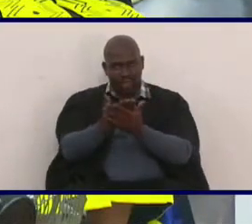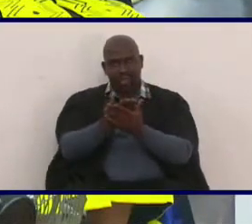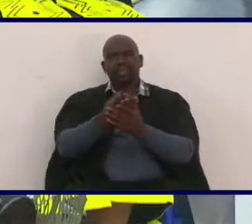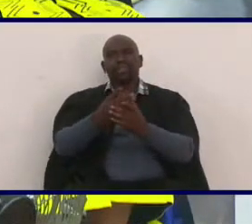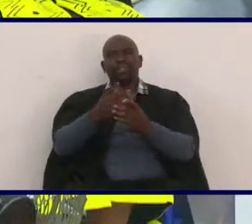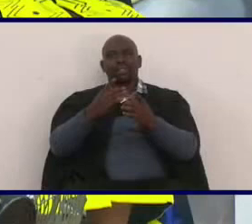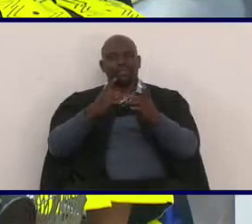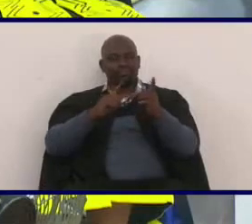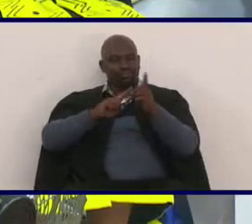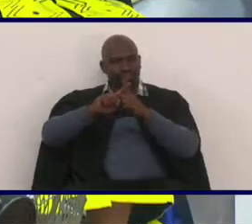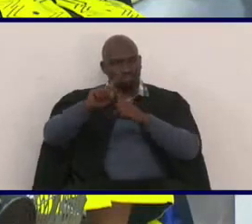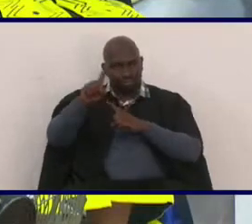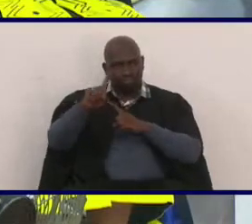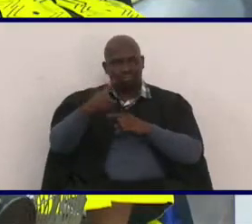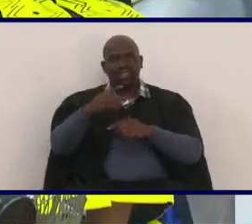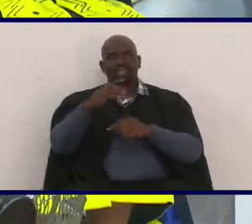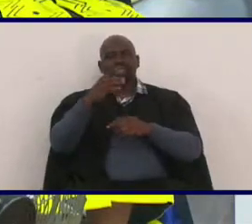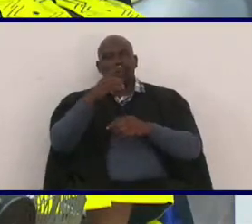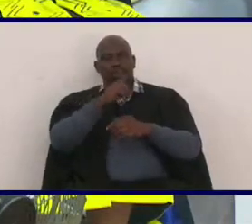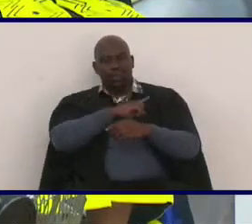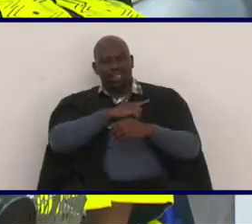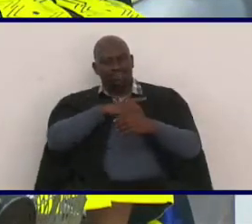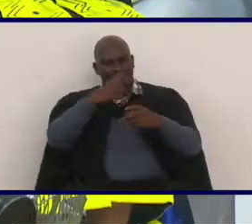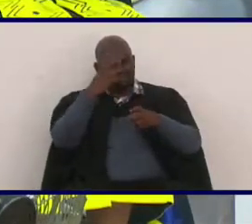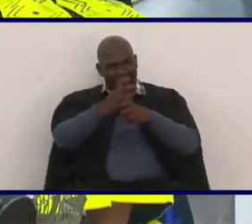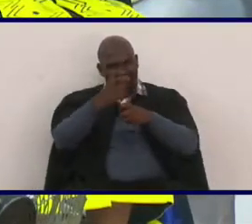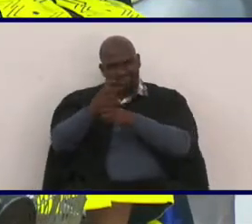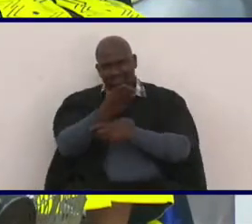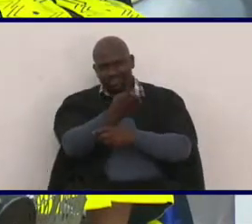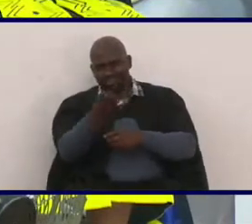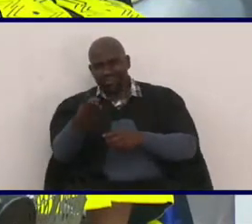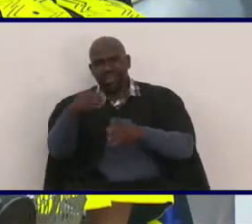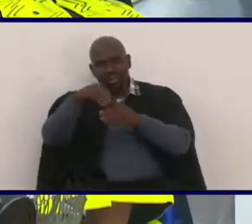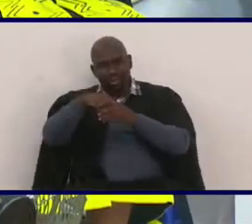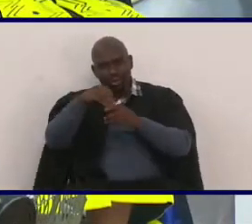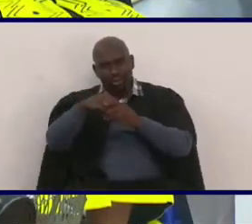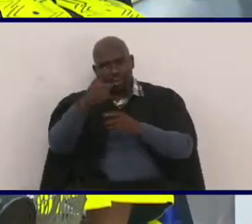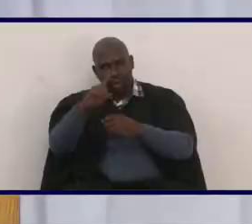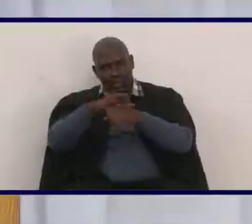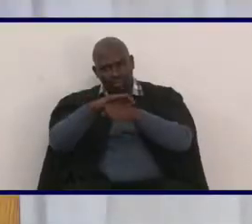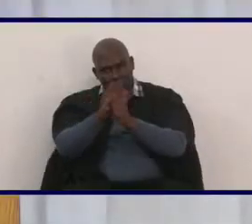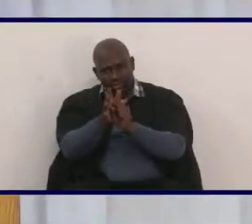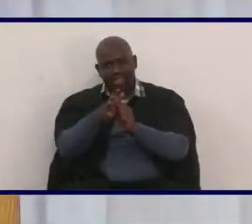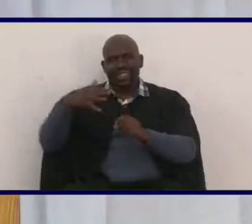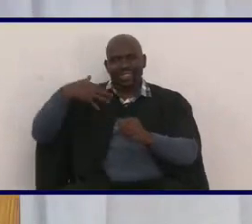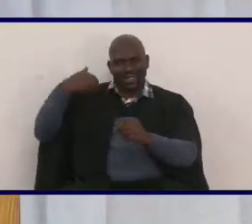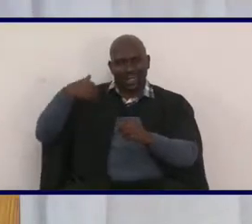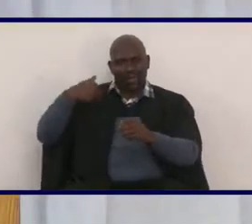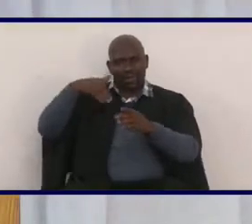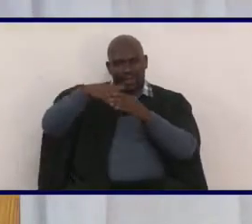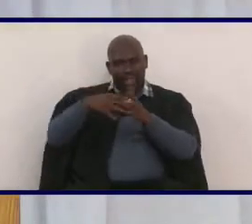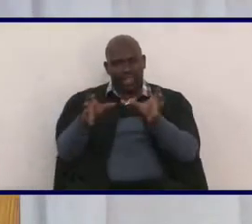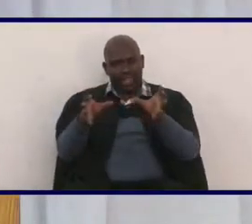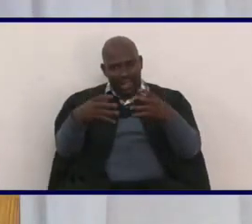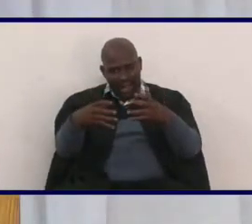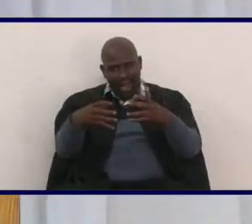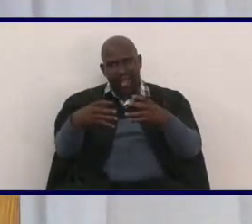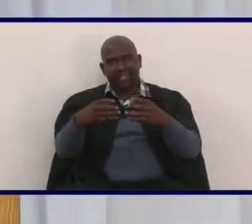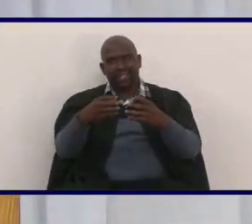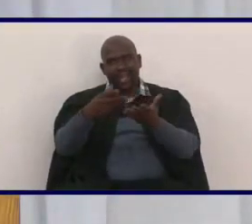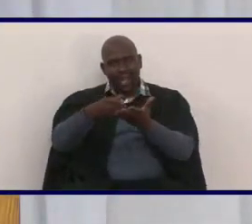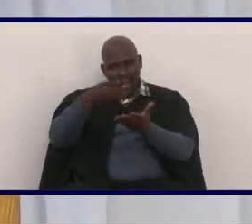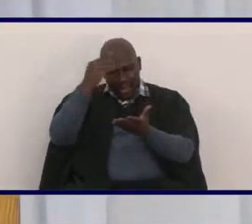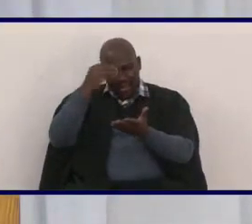difficulties, including the coronavirus pandemic, disruptions of in-class learning, and the socio-economic